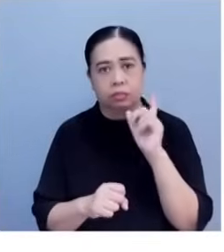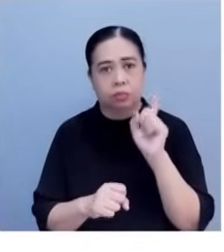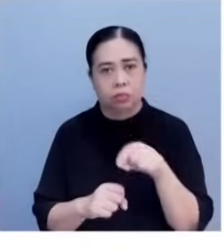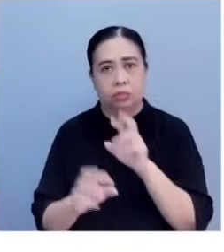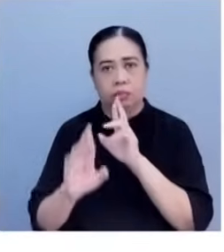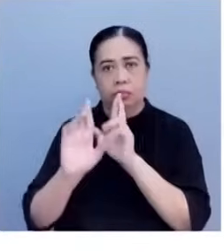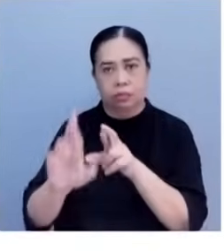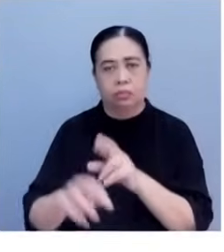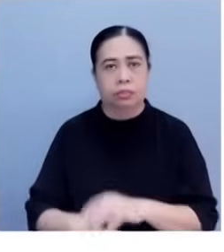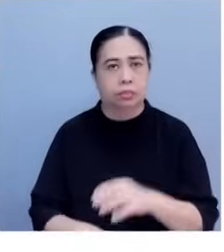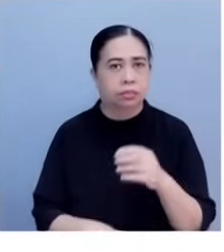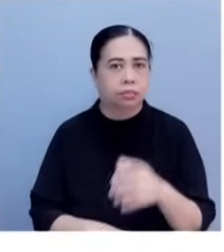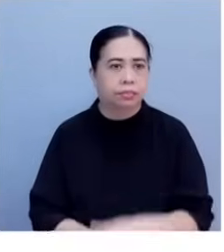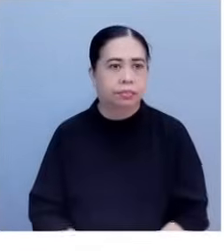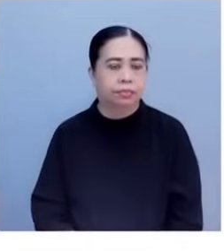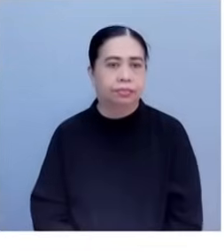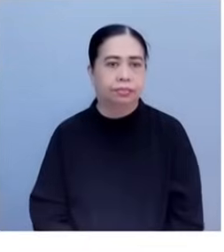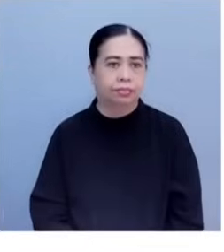respond.